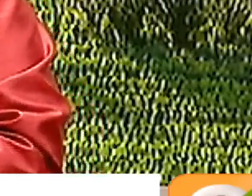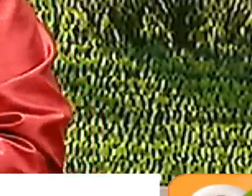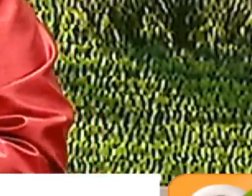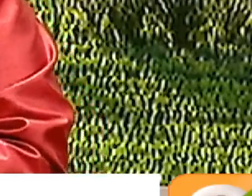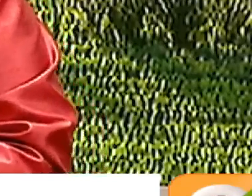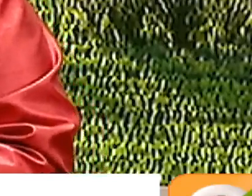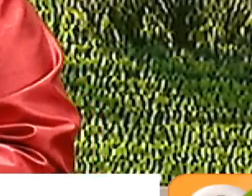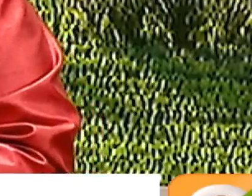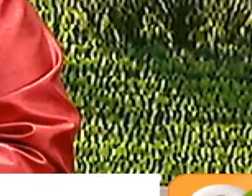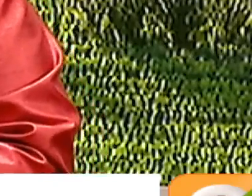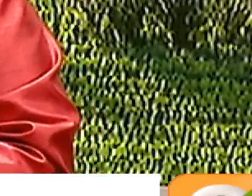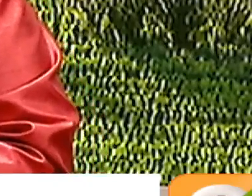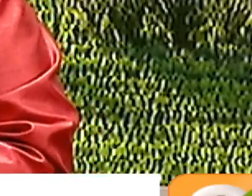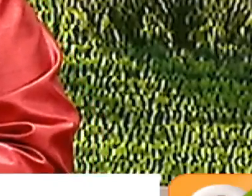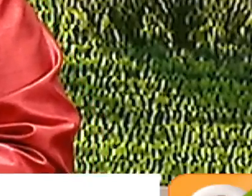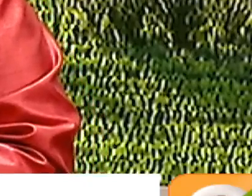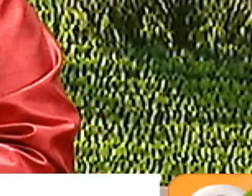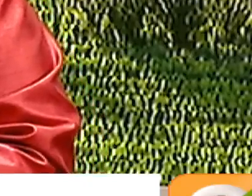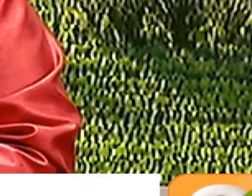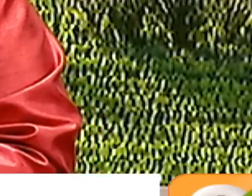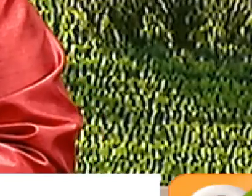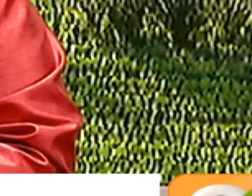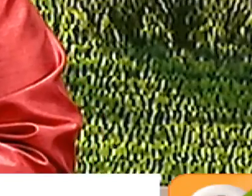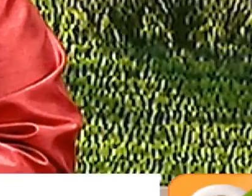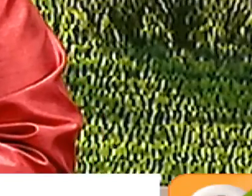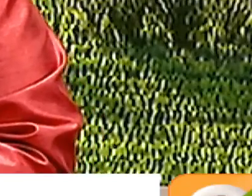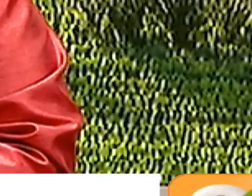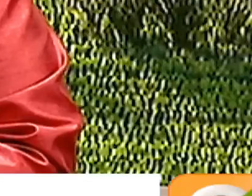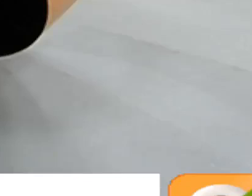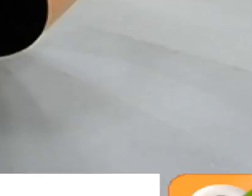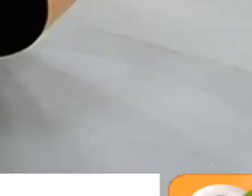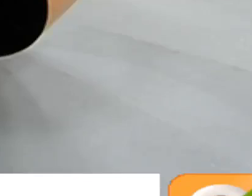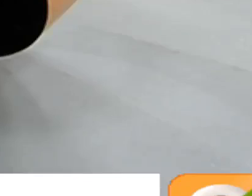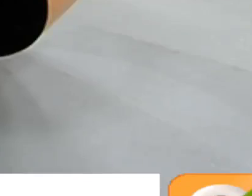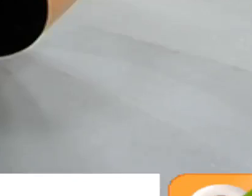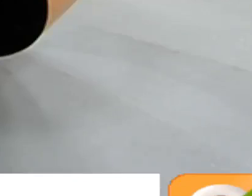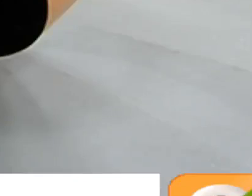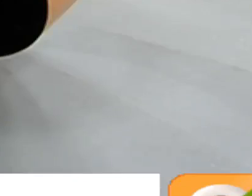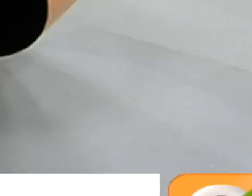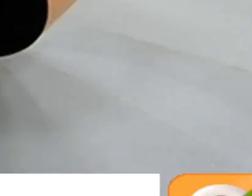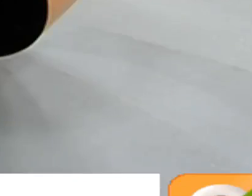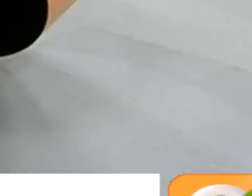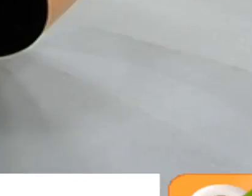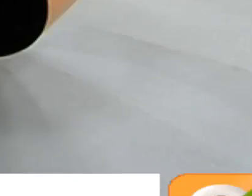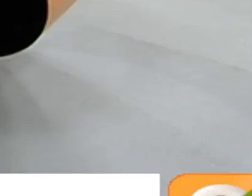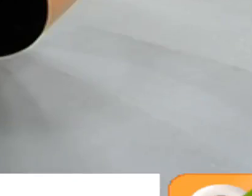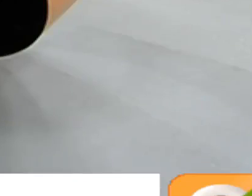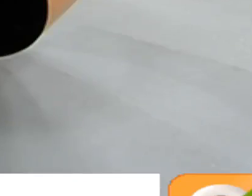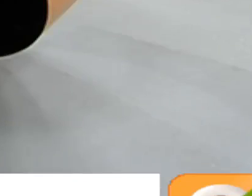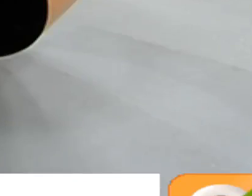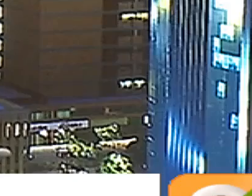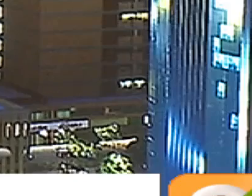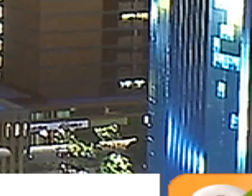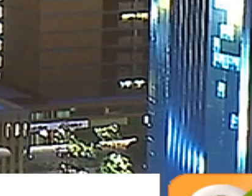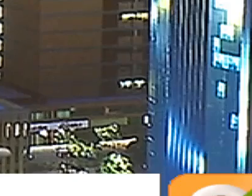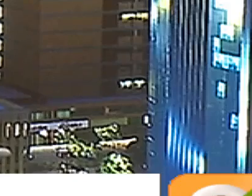then migrate to the digital platform on the central registry. What does this then do for your timelines? I think in previous interviews you spoke about a rollout to